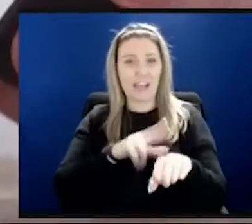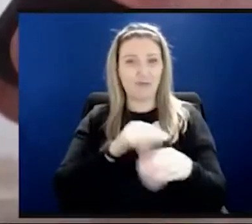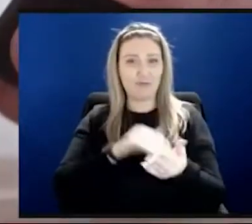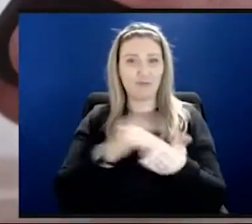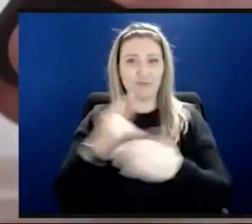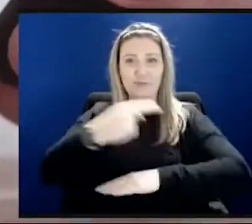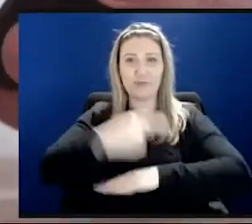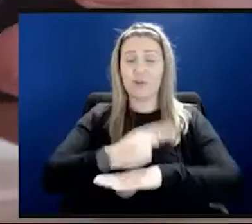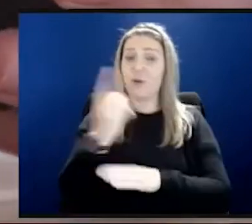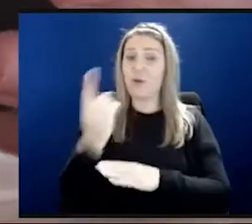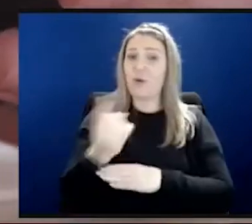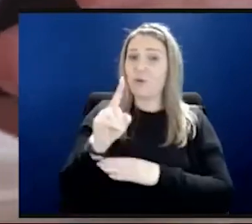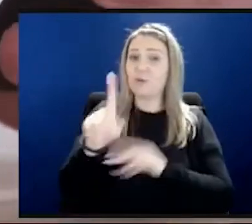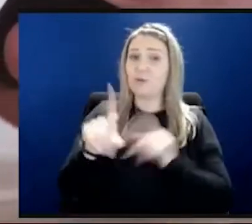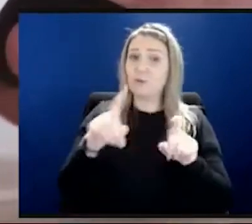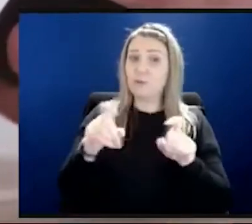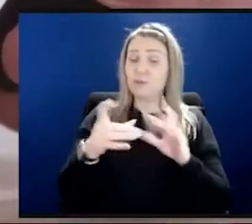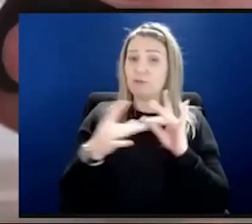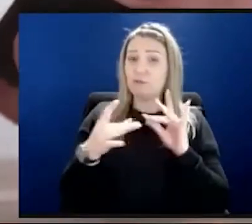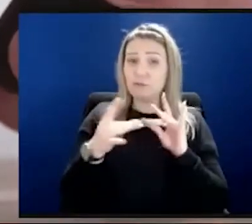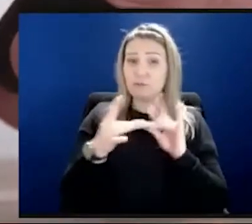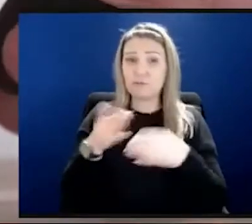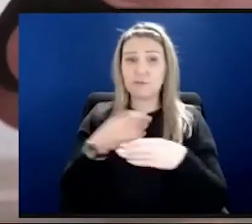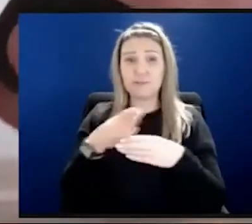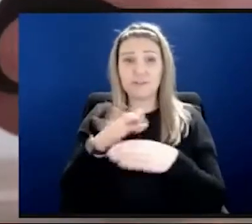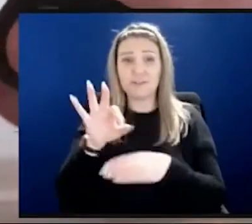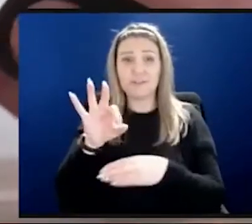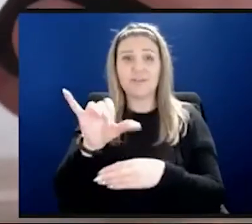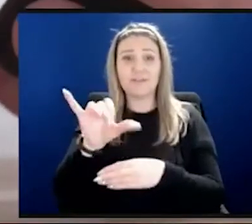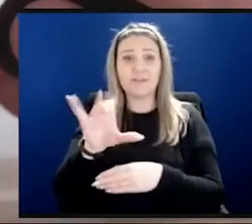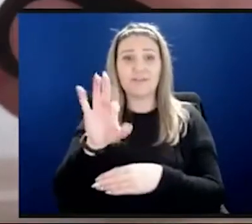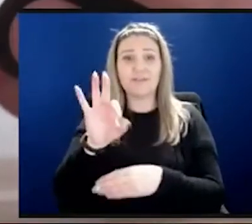those on our Facebook, YouTube, or email us at